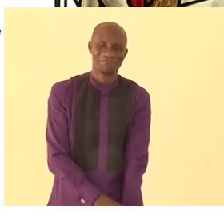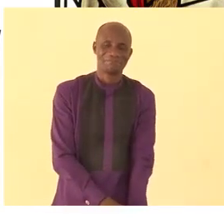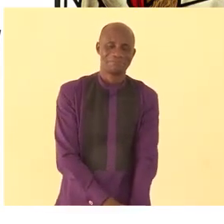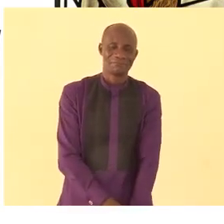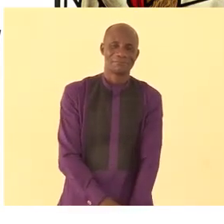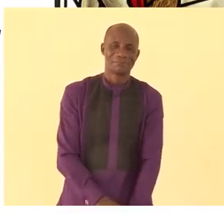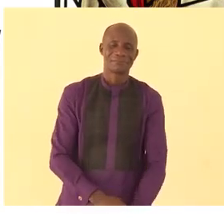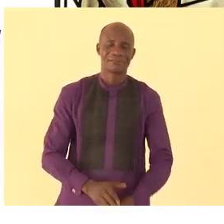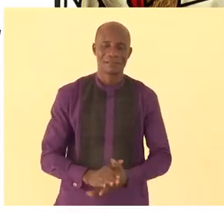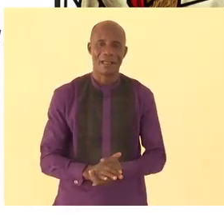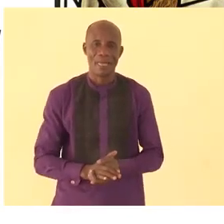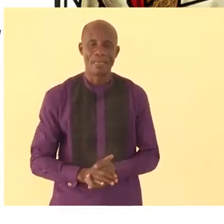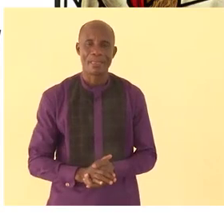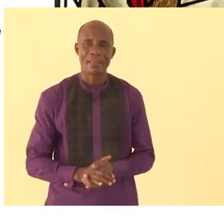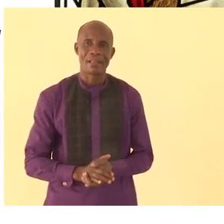Sounding familiar.